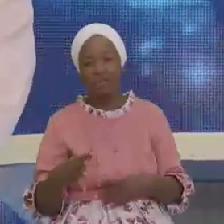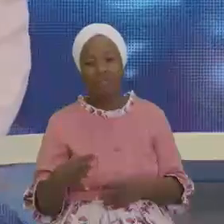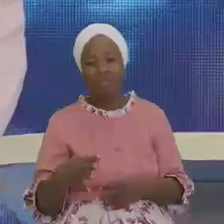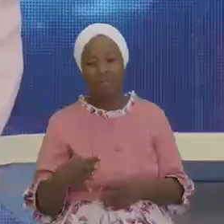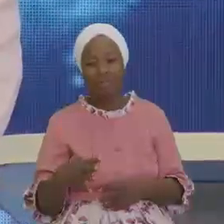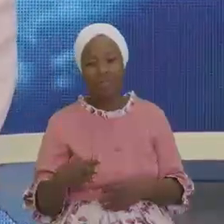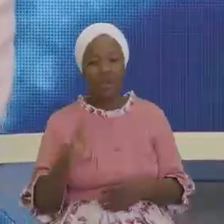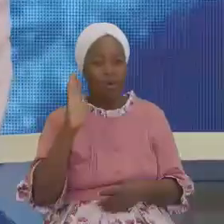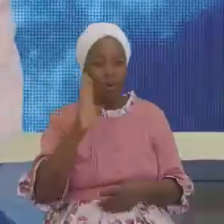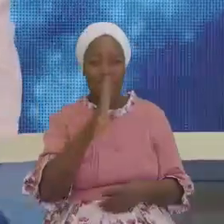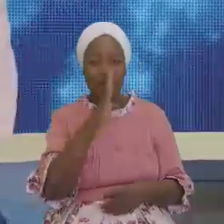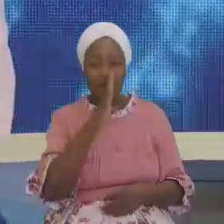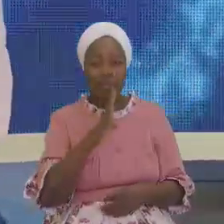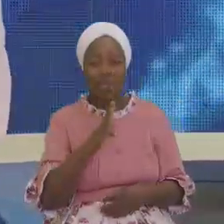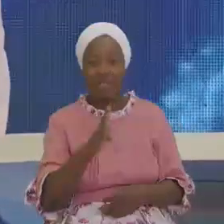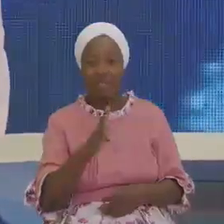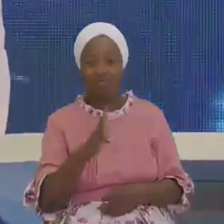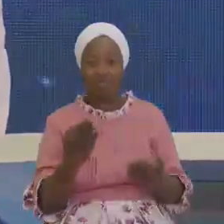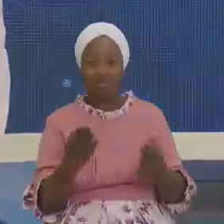will be abated,